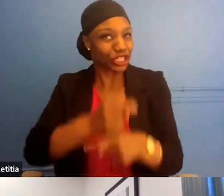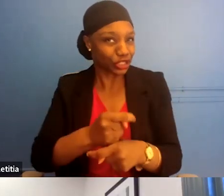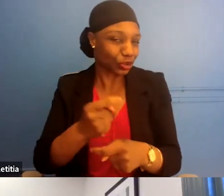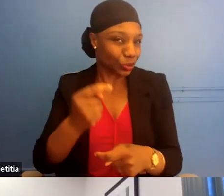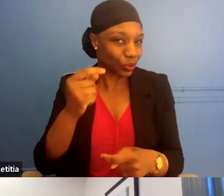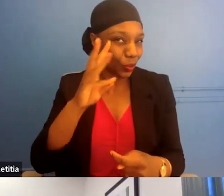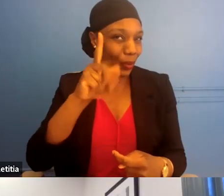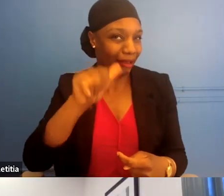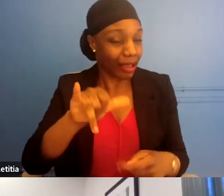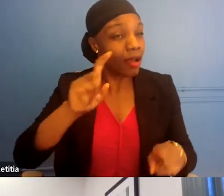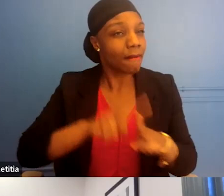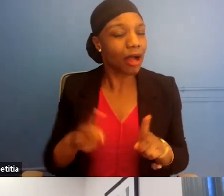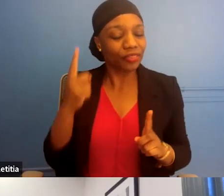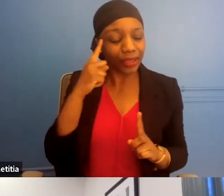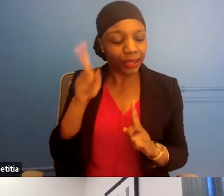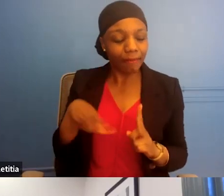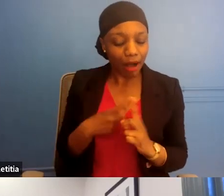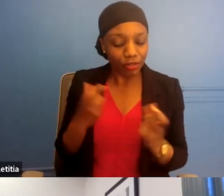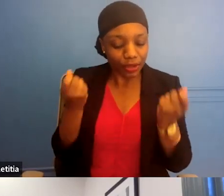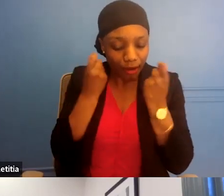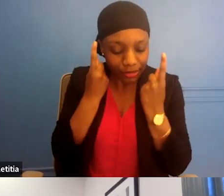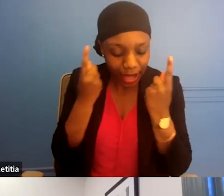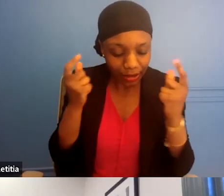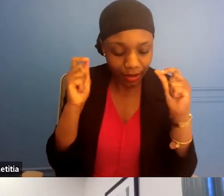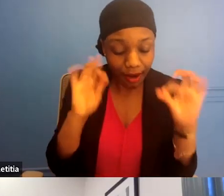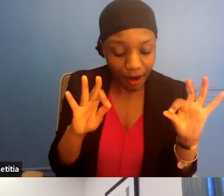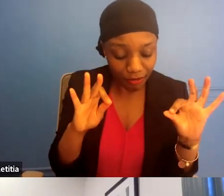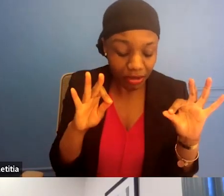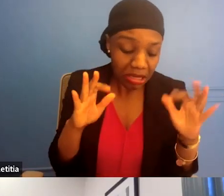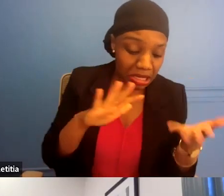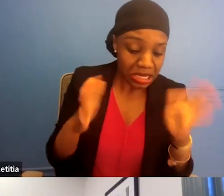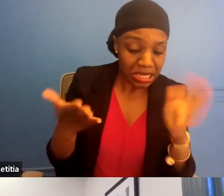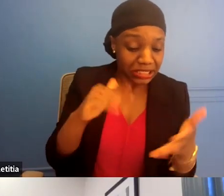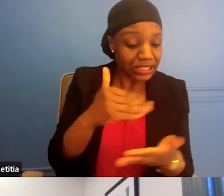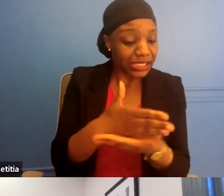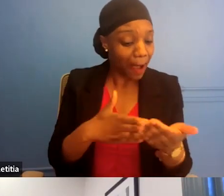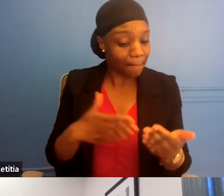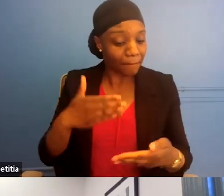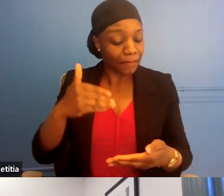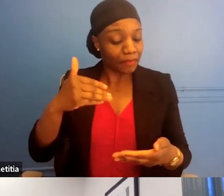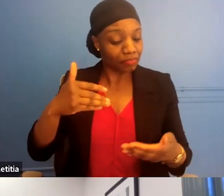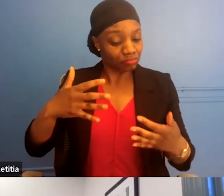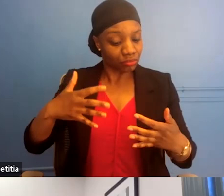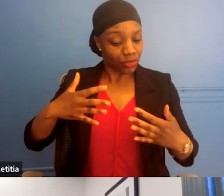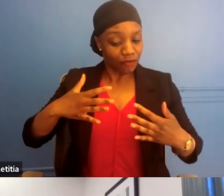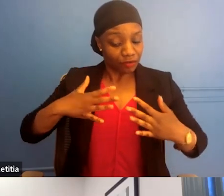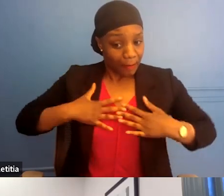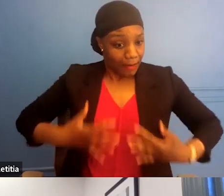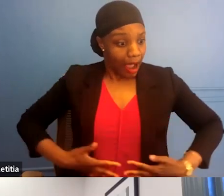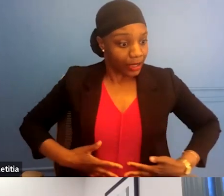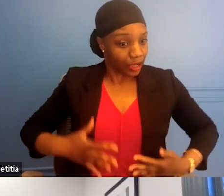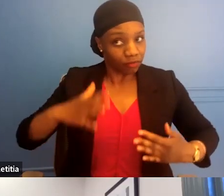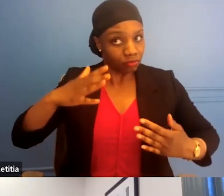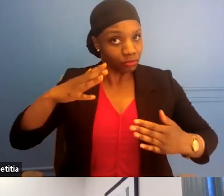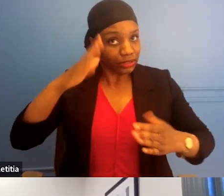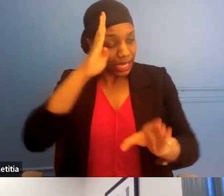about, you know, the understanding of some dimension of human nature that comes through the psychology of psychobiology